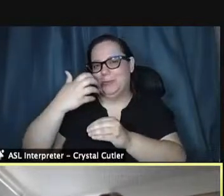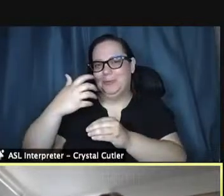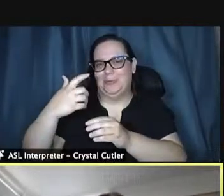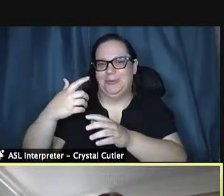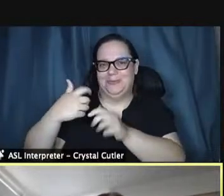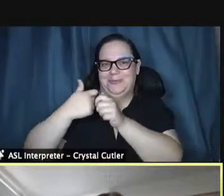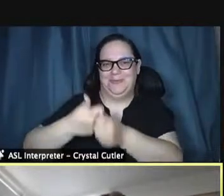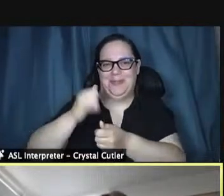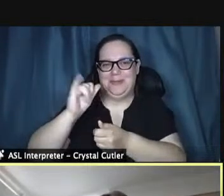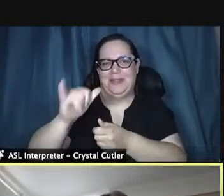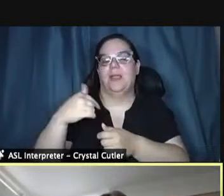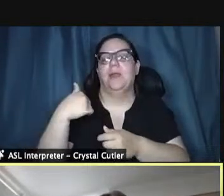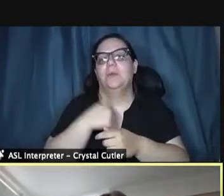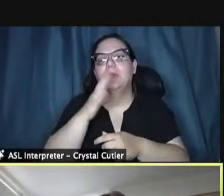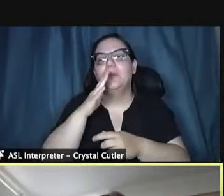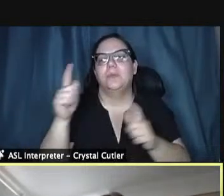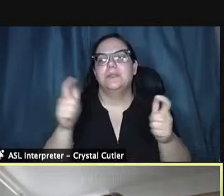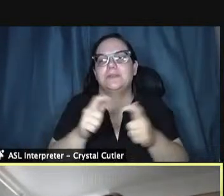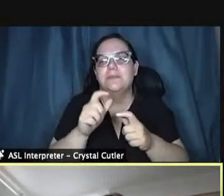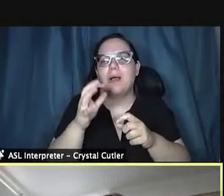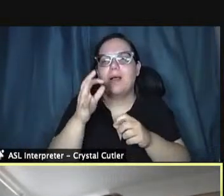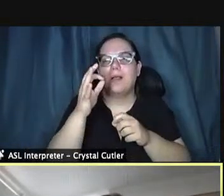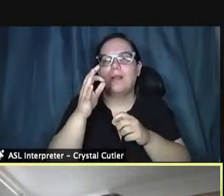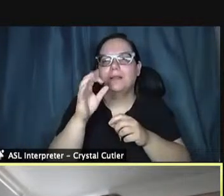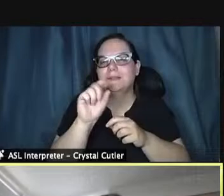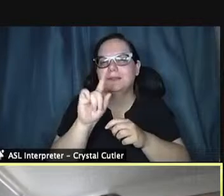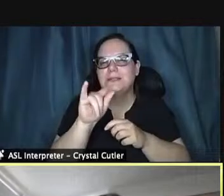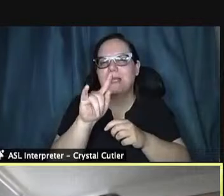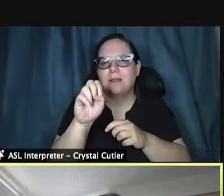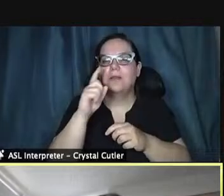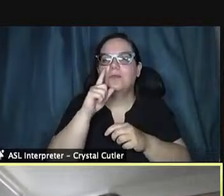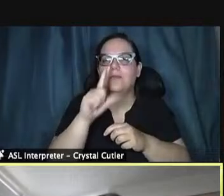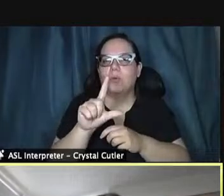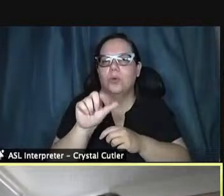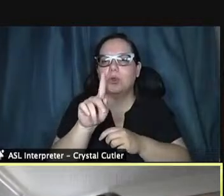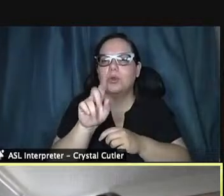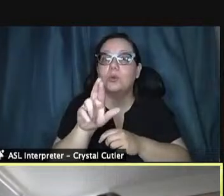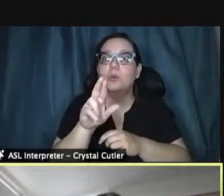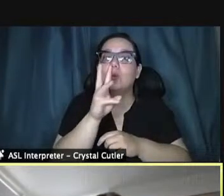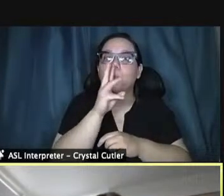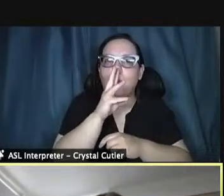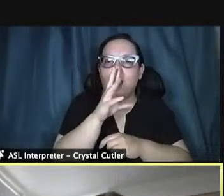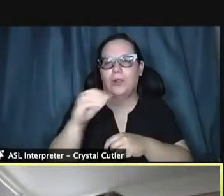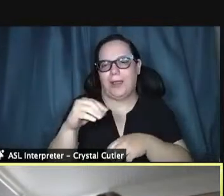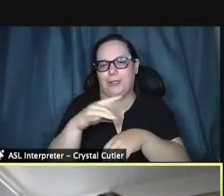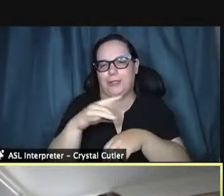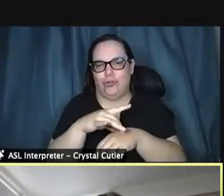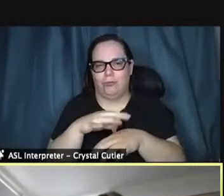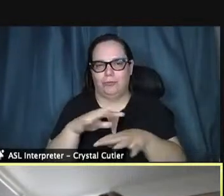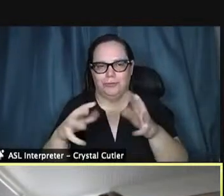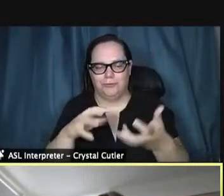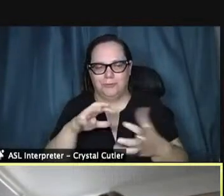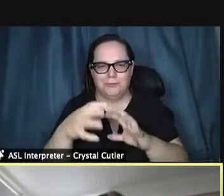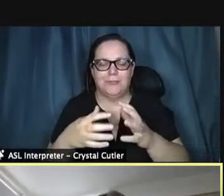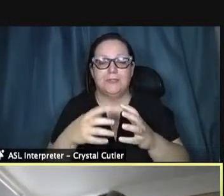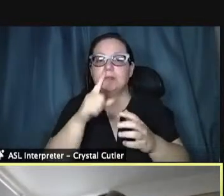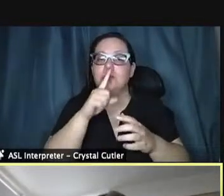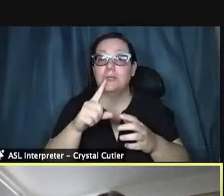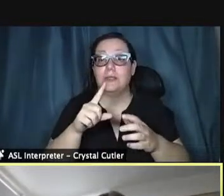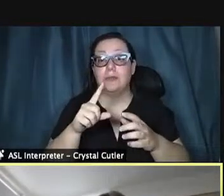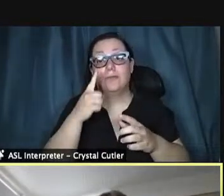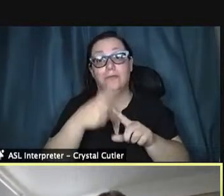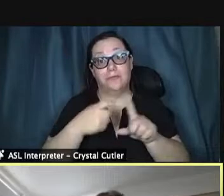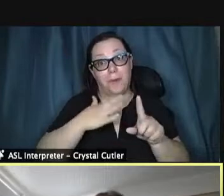satellite for lunar water and lunar geology, and on behalf of my team, I'm thrilled to tell you a little bit more about our mission and